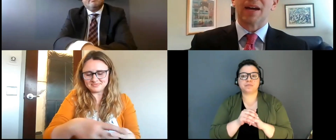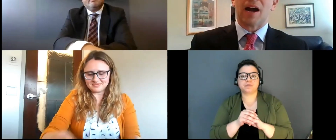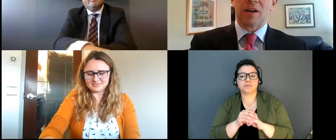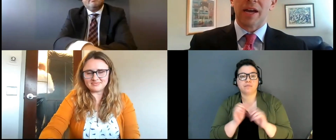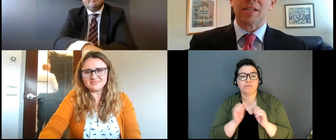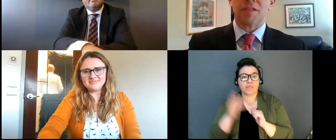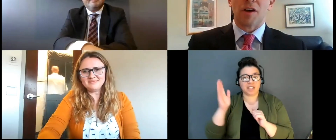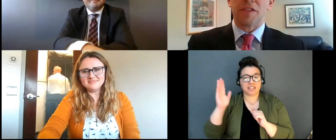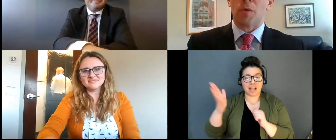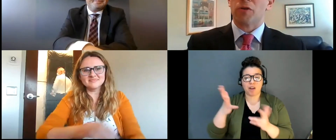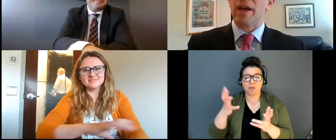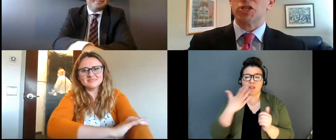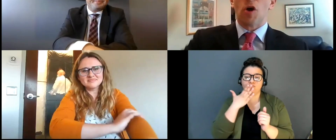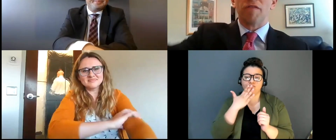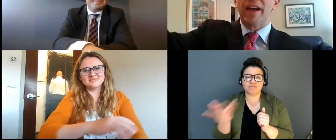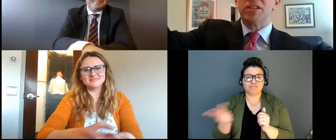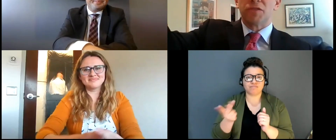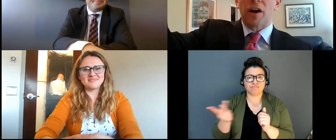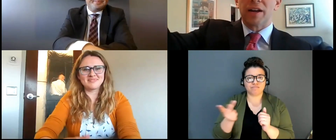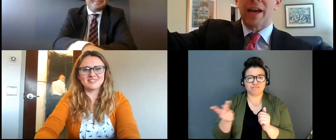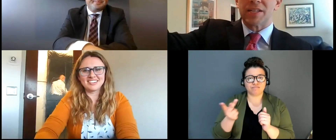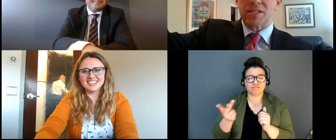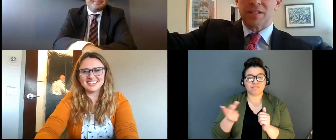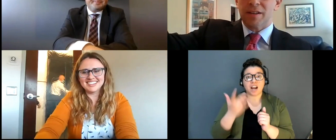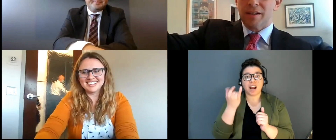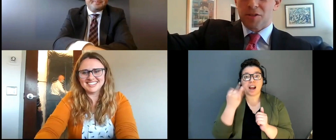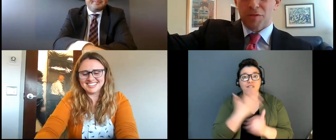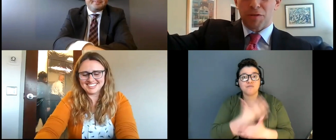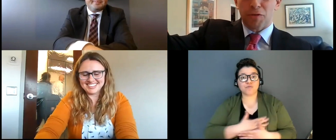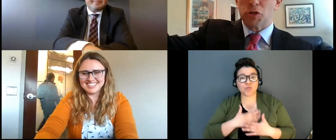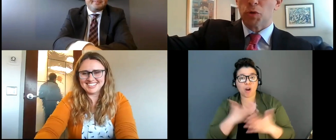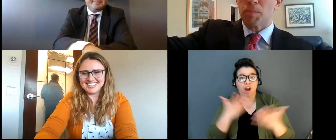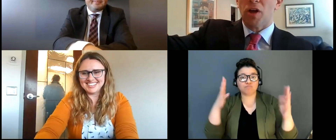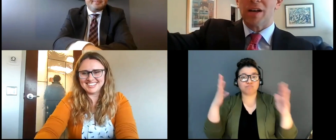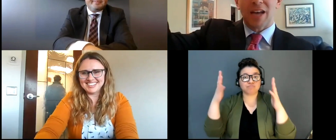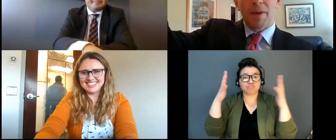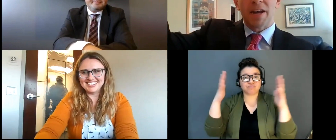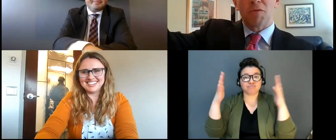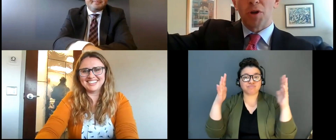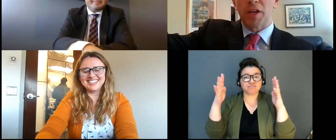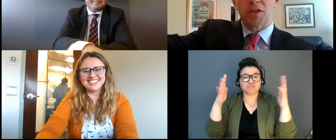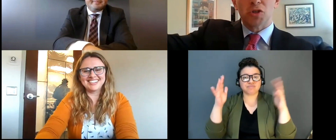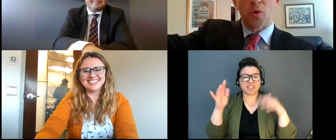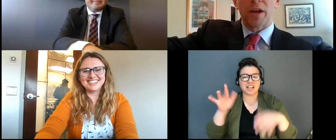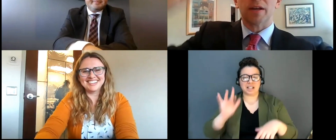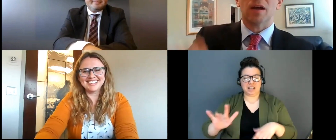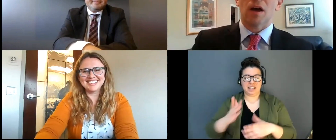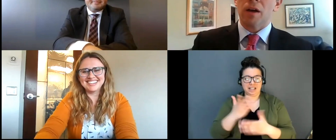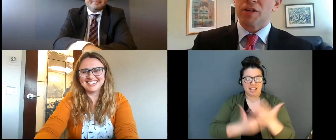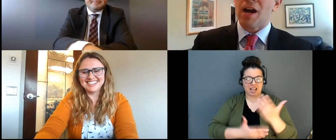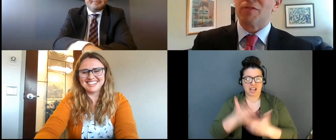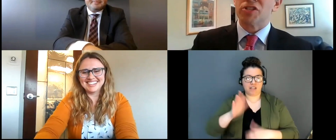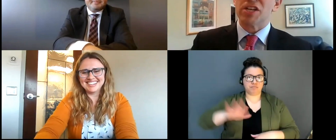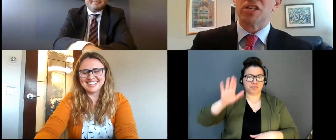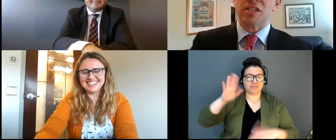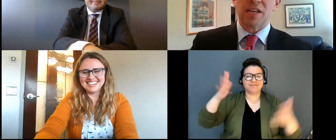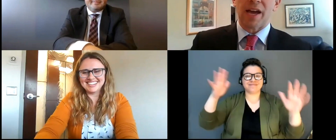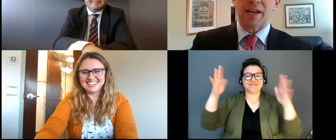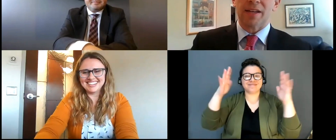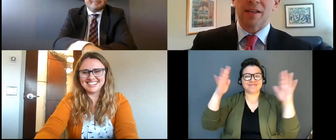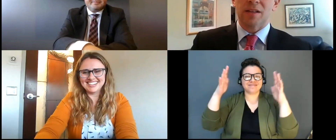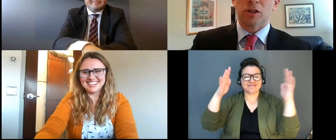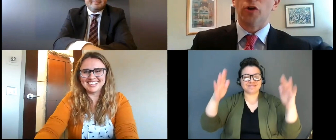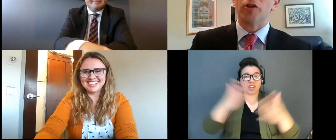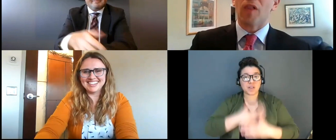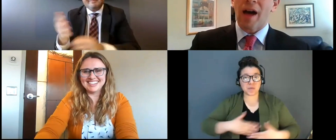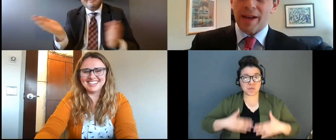want to thank our guests. I thought they were great. Show of hands for our guests, sort of a virtual applause. How many really enjoyed the conversation